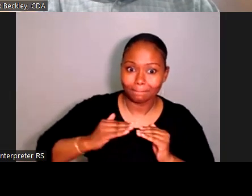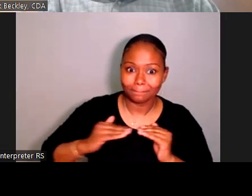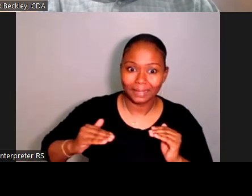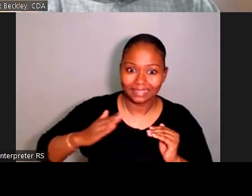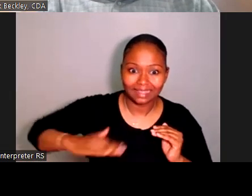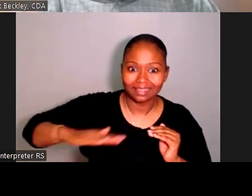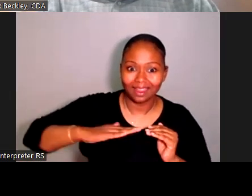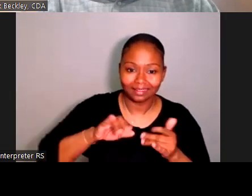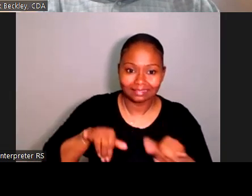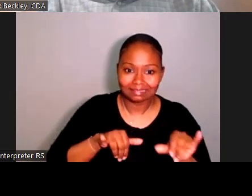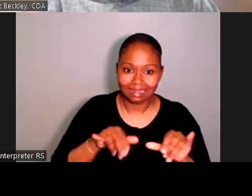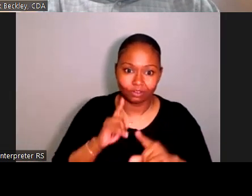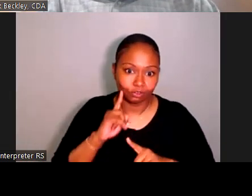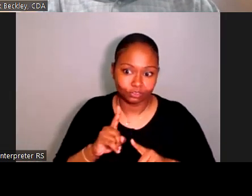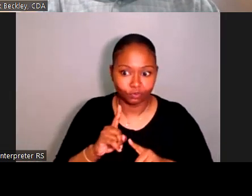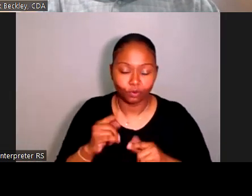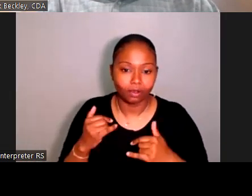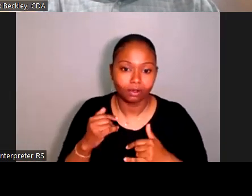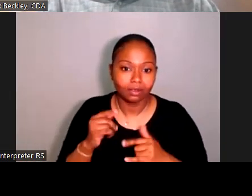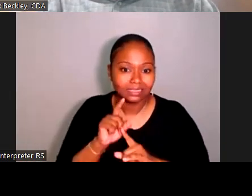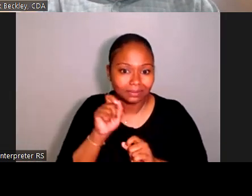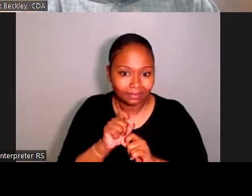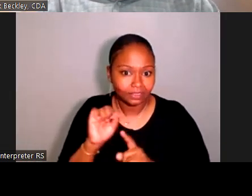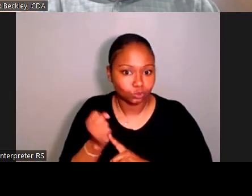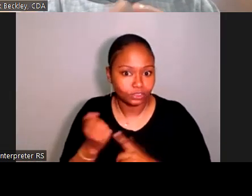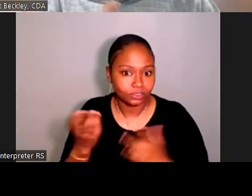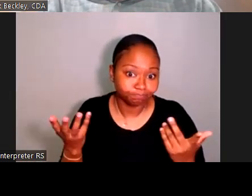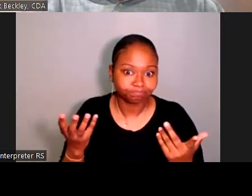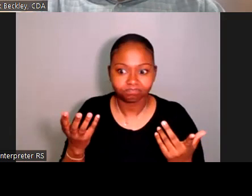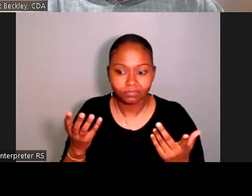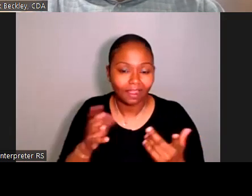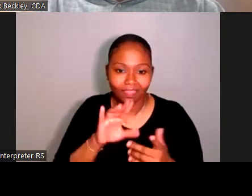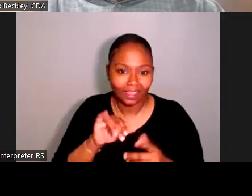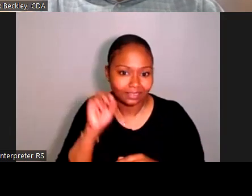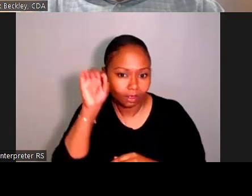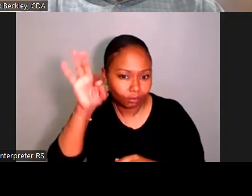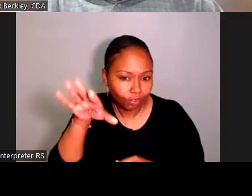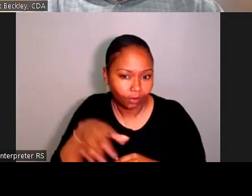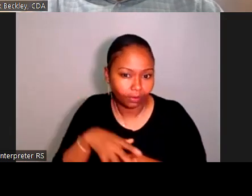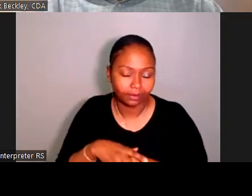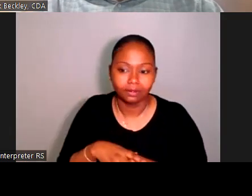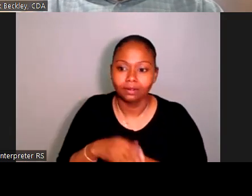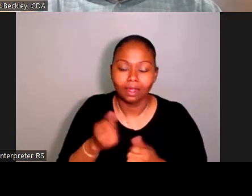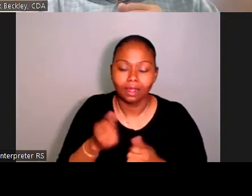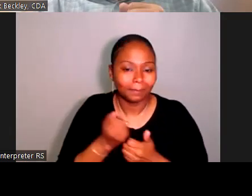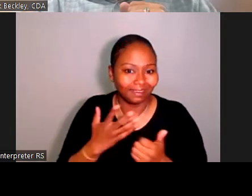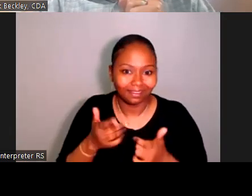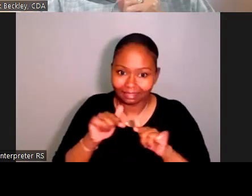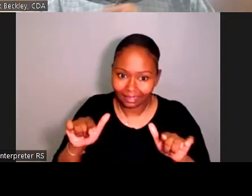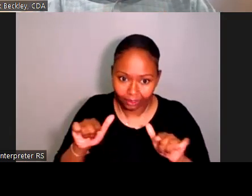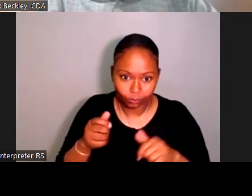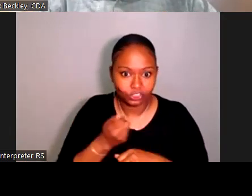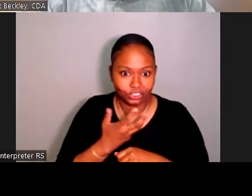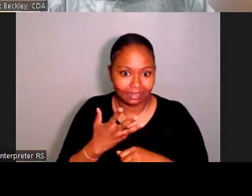in times of emergency. So just another thought, but really any language, any additional thoughts would be very welcome